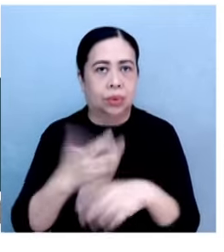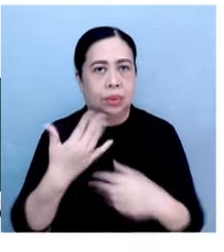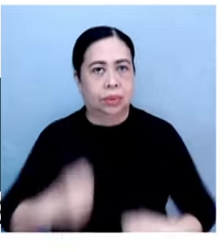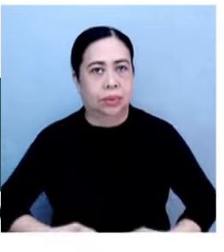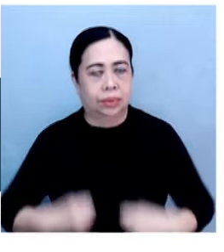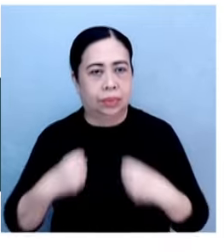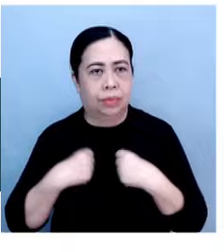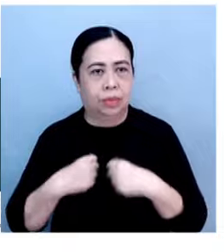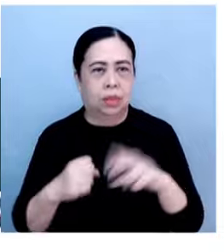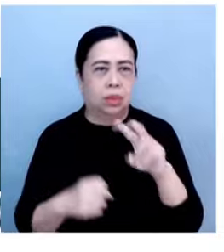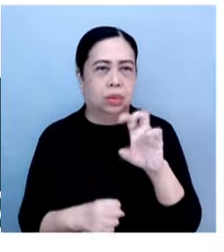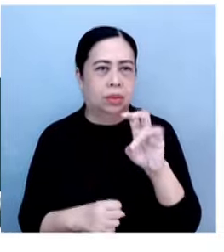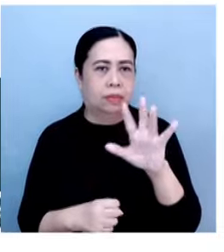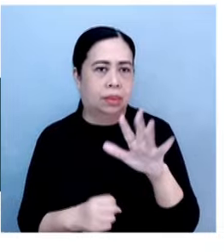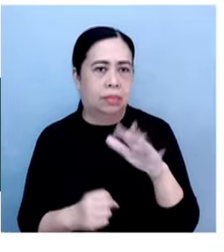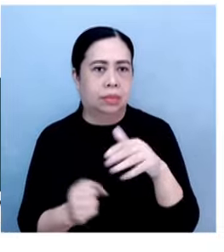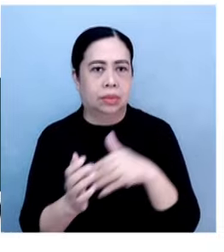some